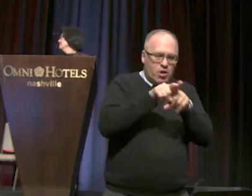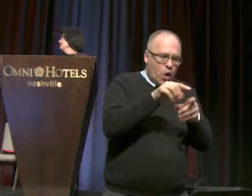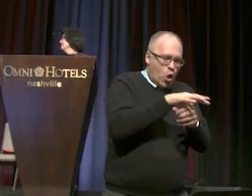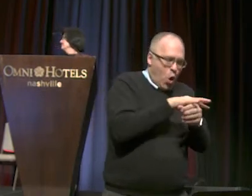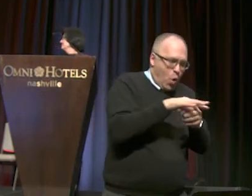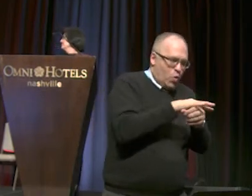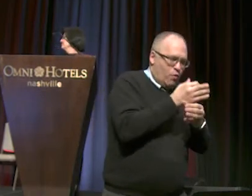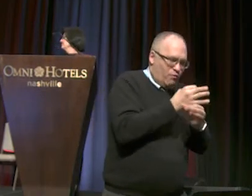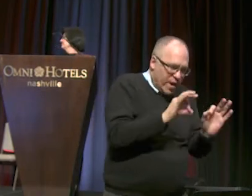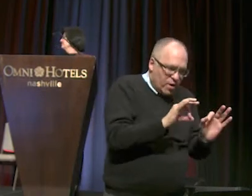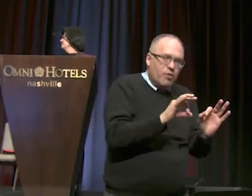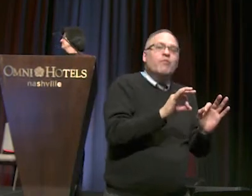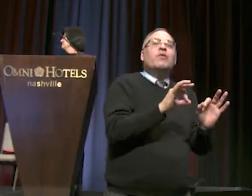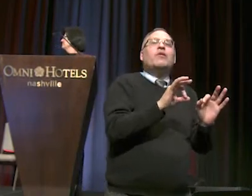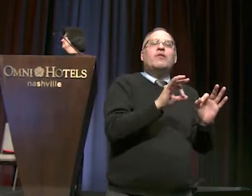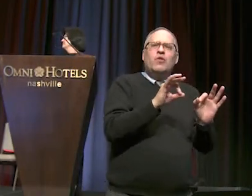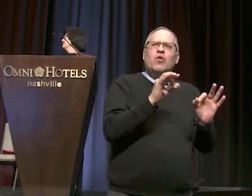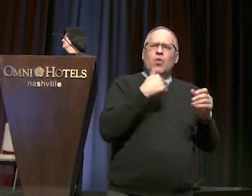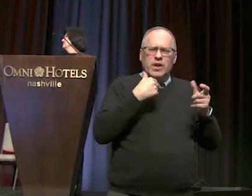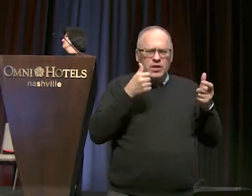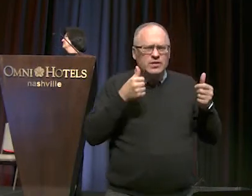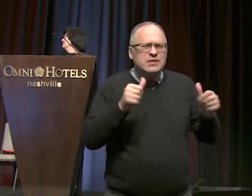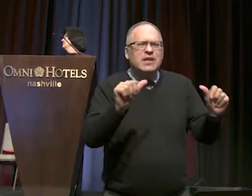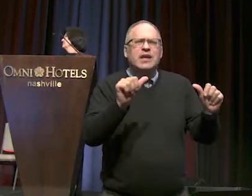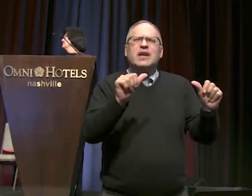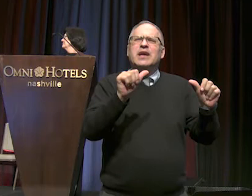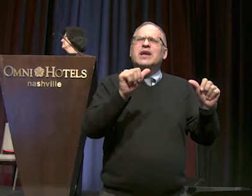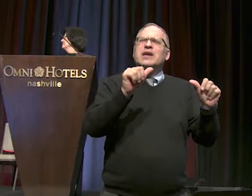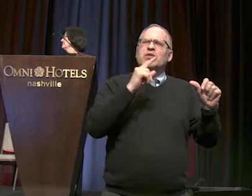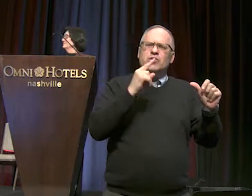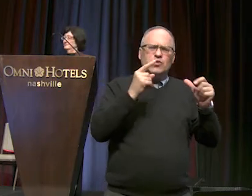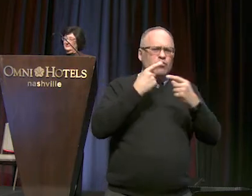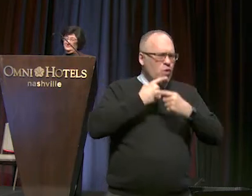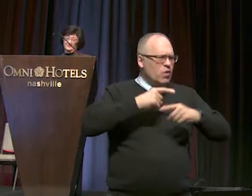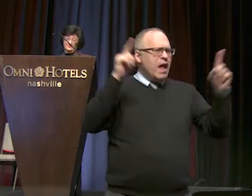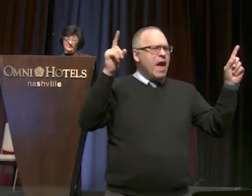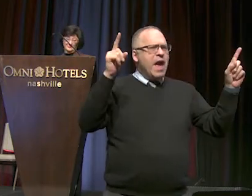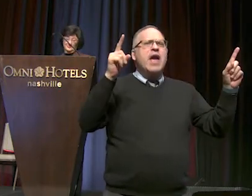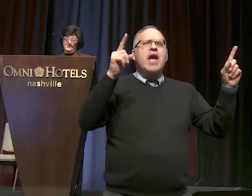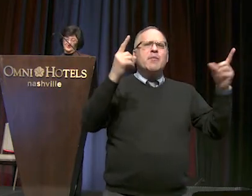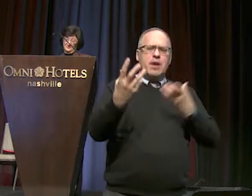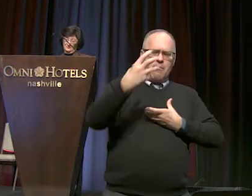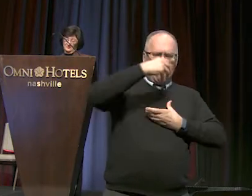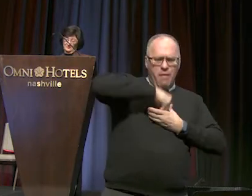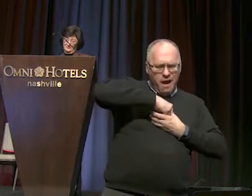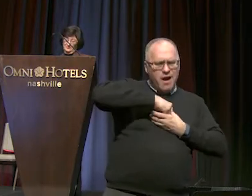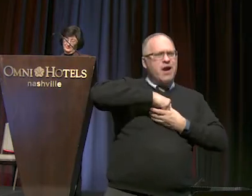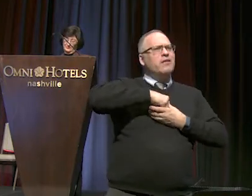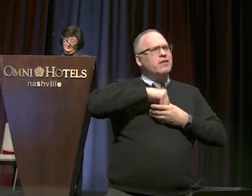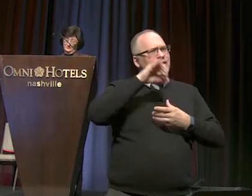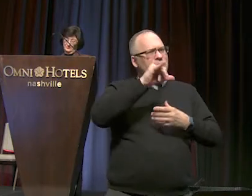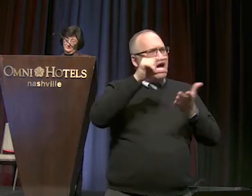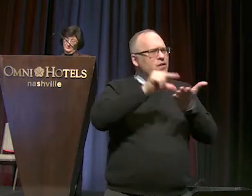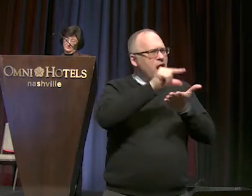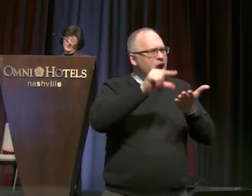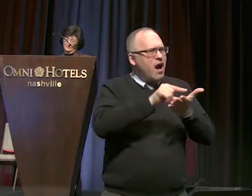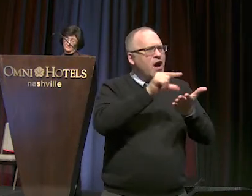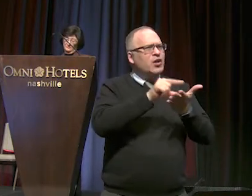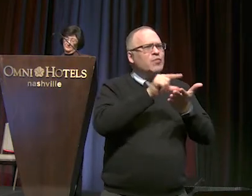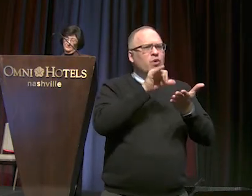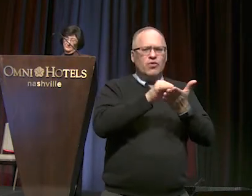we seek to proclaim and embody the gospel in ways responsible to